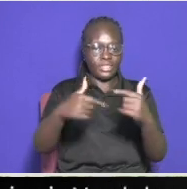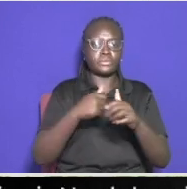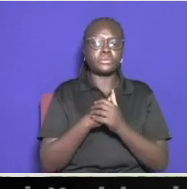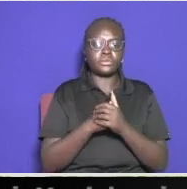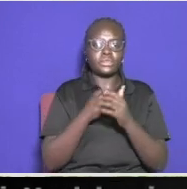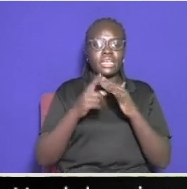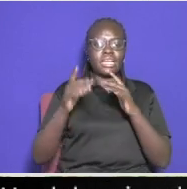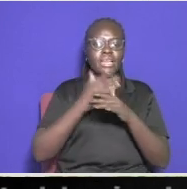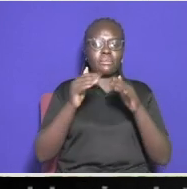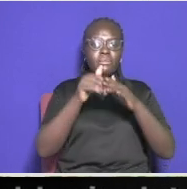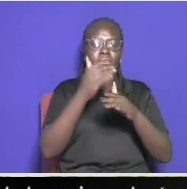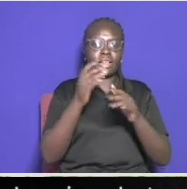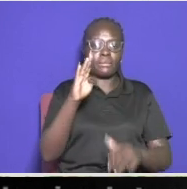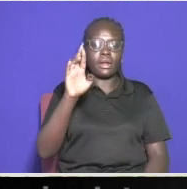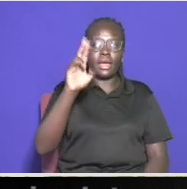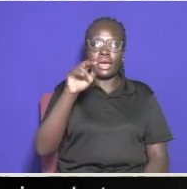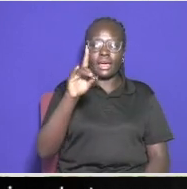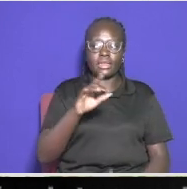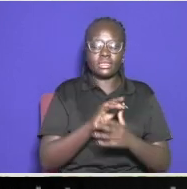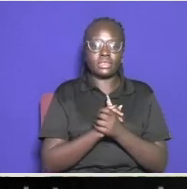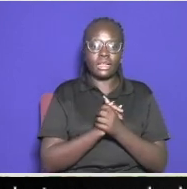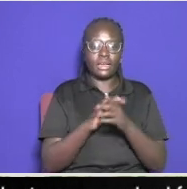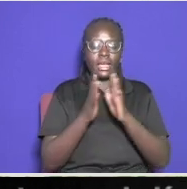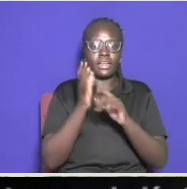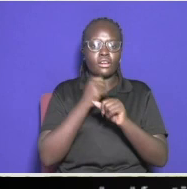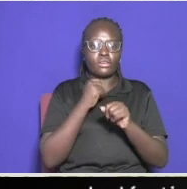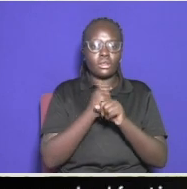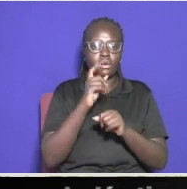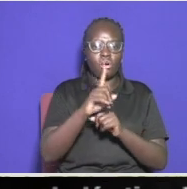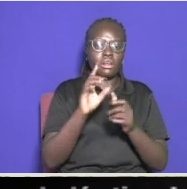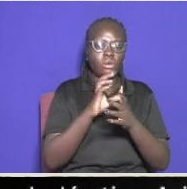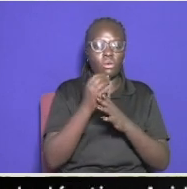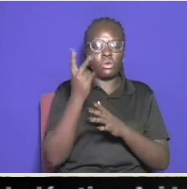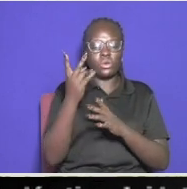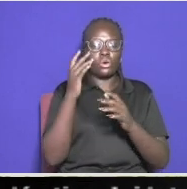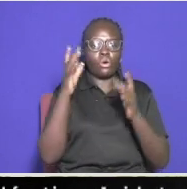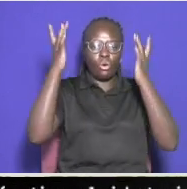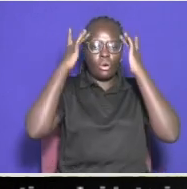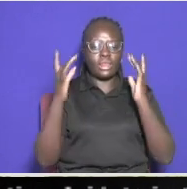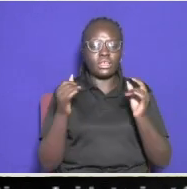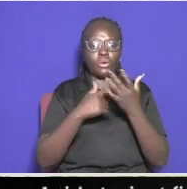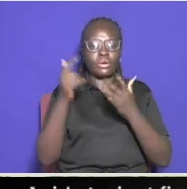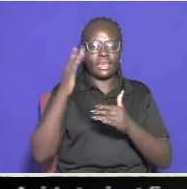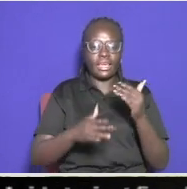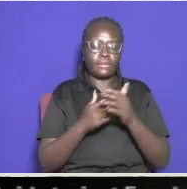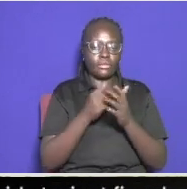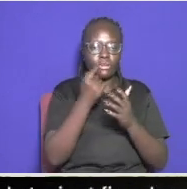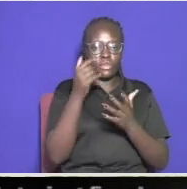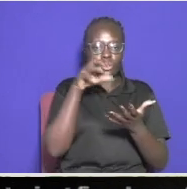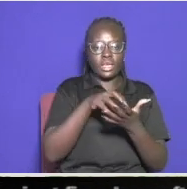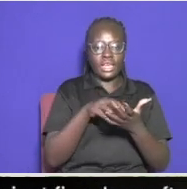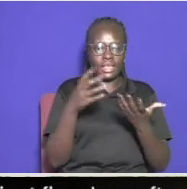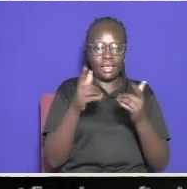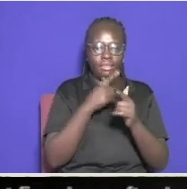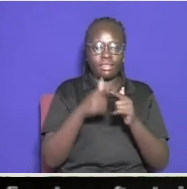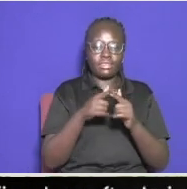Started building up on the brand, doing one or two weddings over the weekend, a few cakes here and there. Then